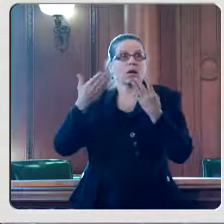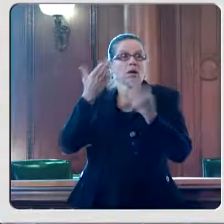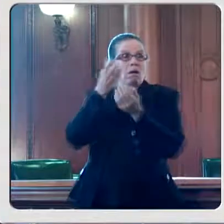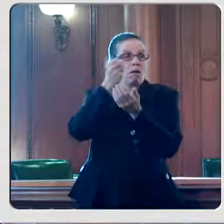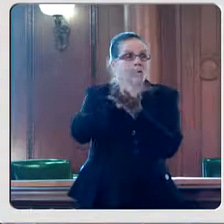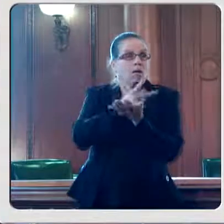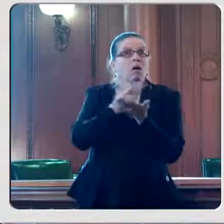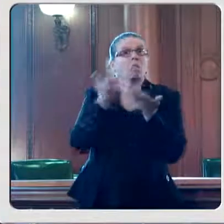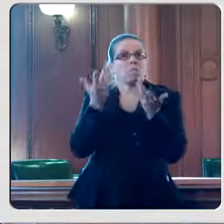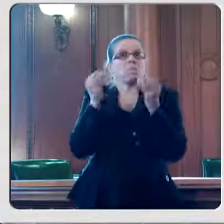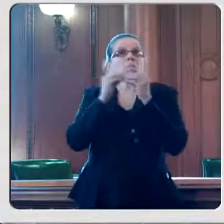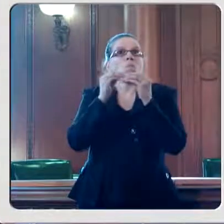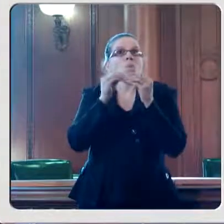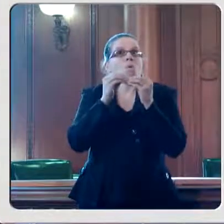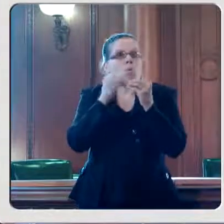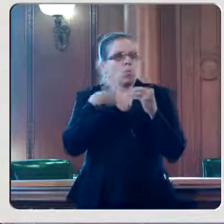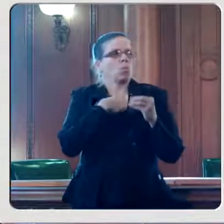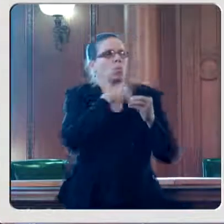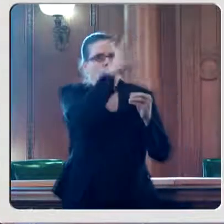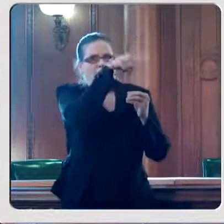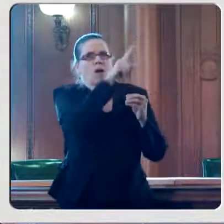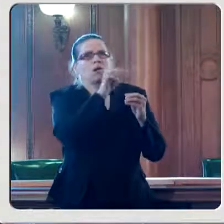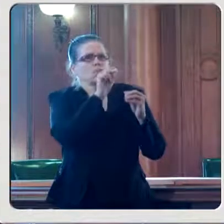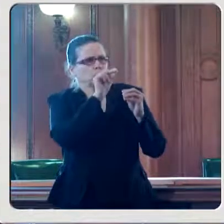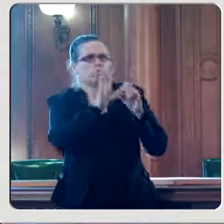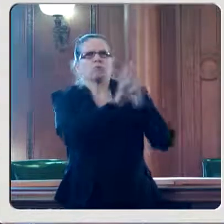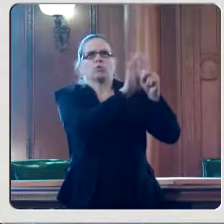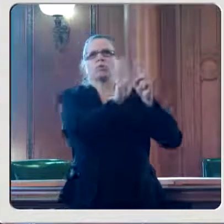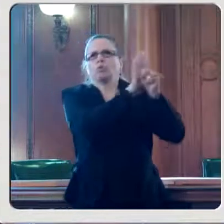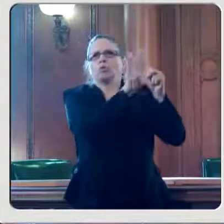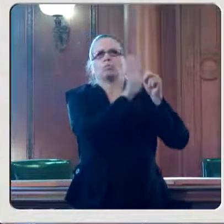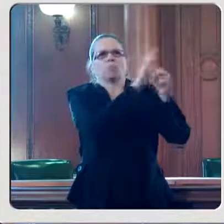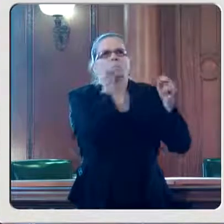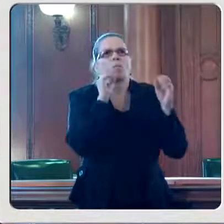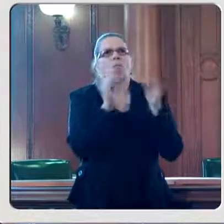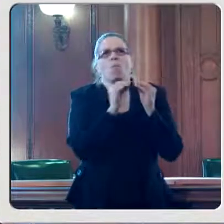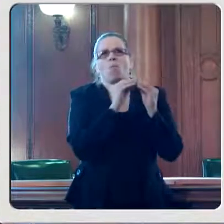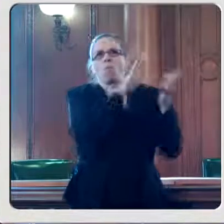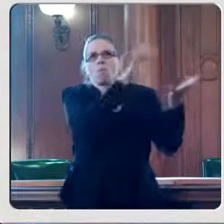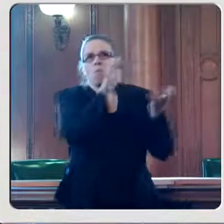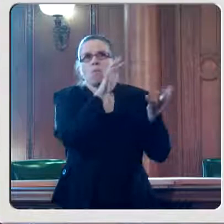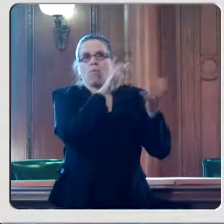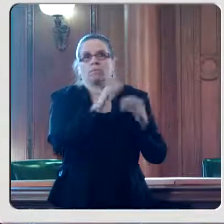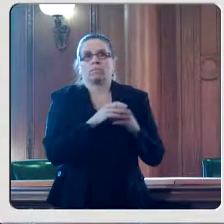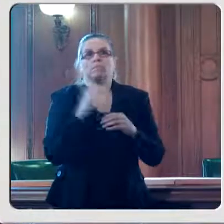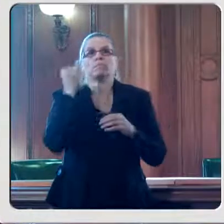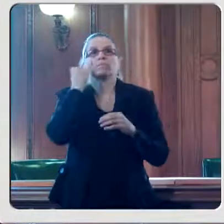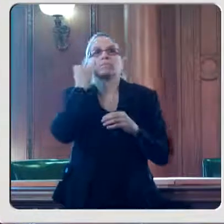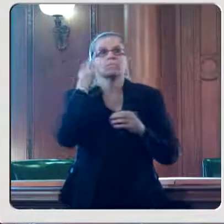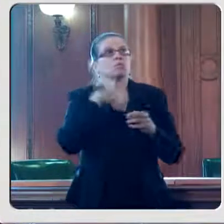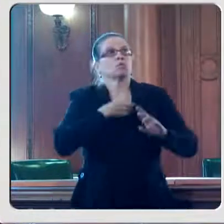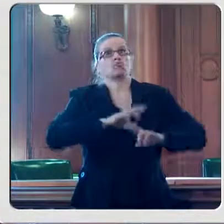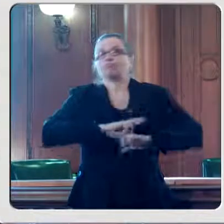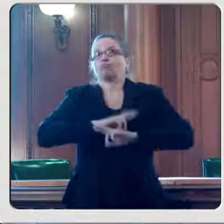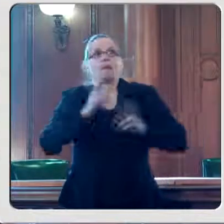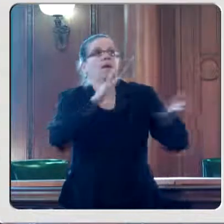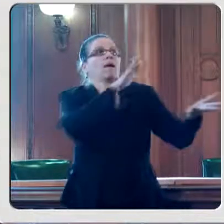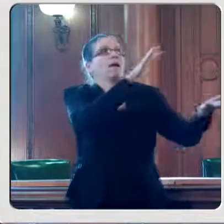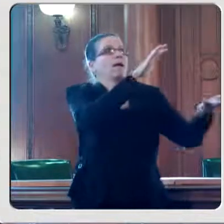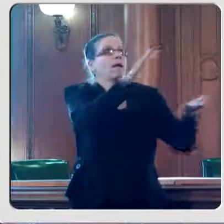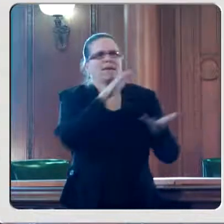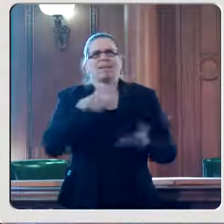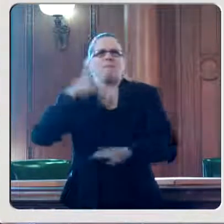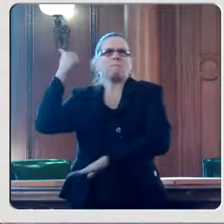take care of our Springfield people as we always have and always will. Any other questions or comments? I want to